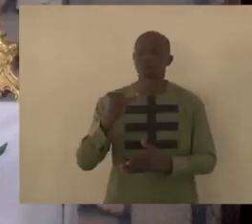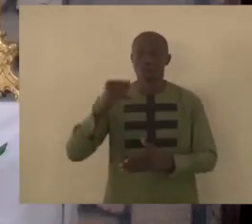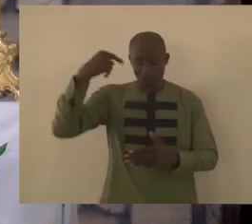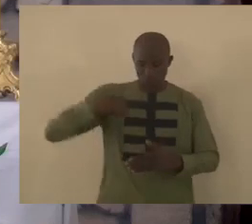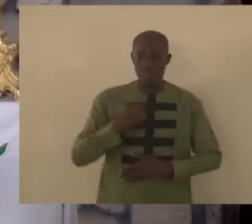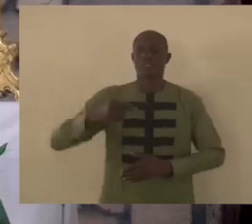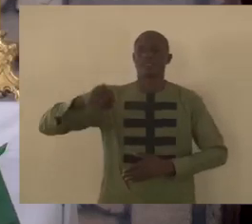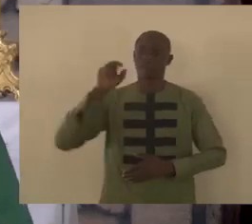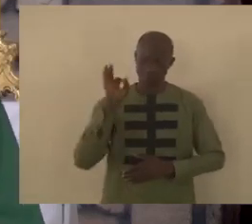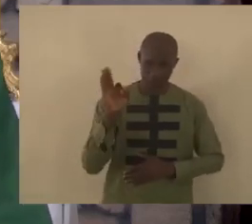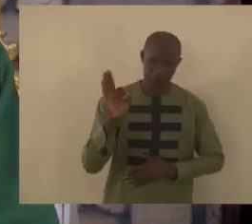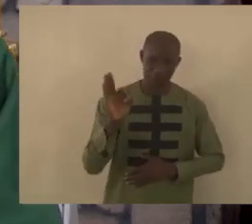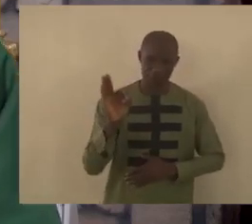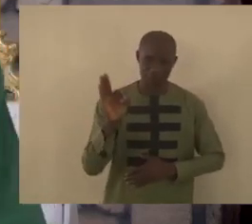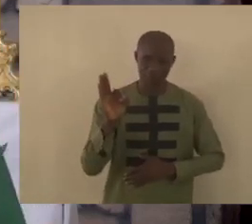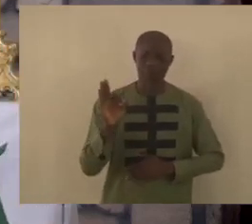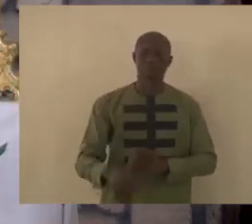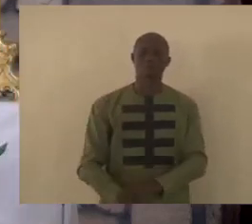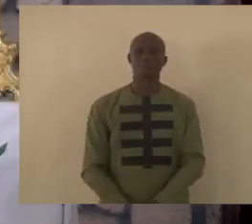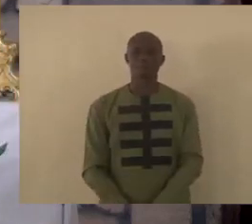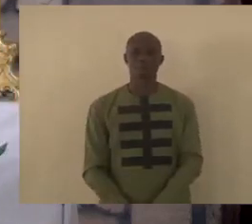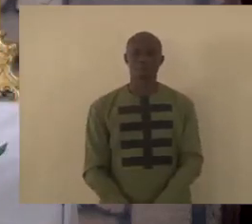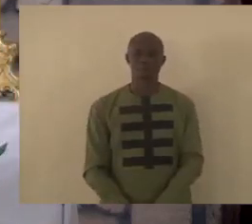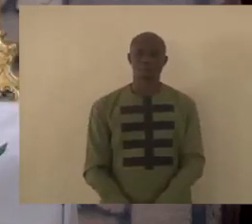what we preach. Glory to Jesus.